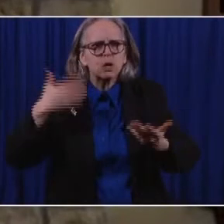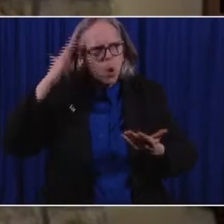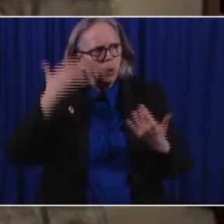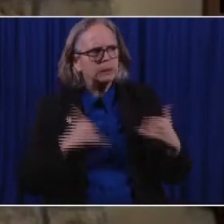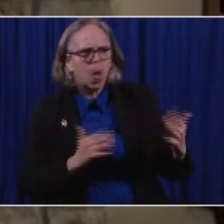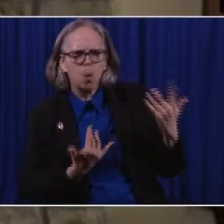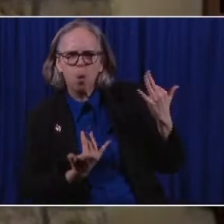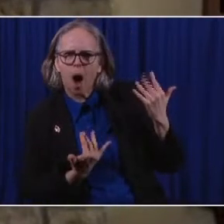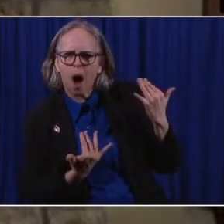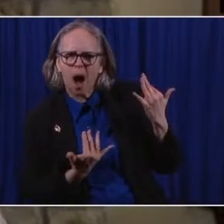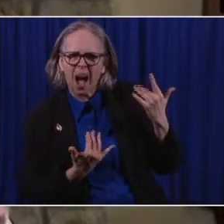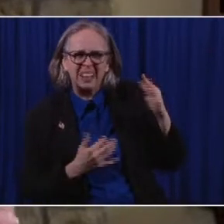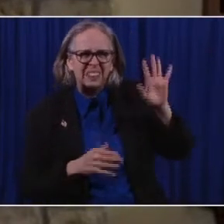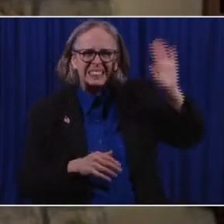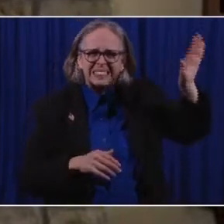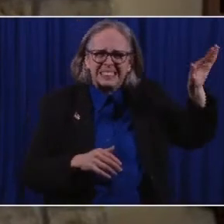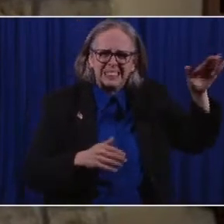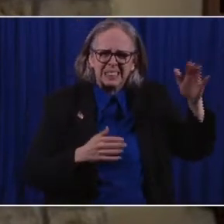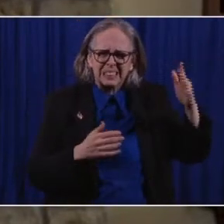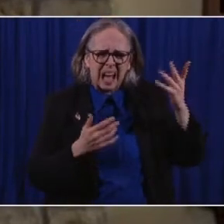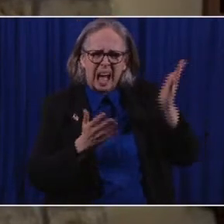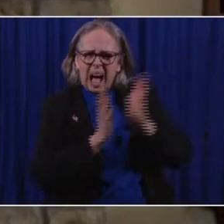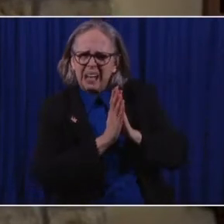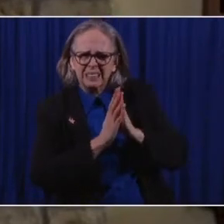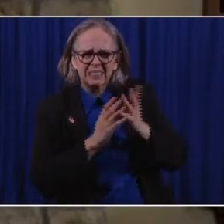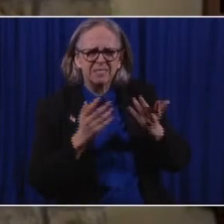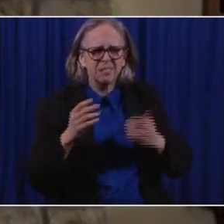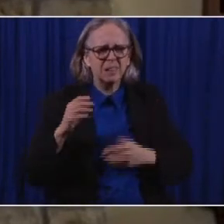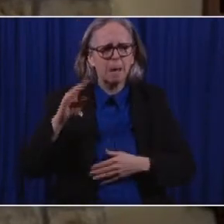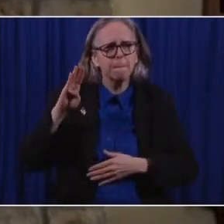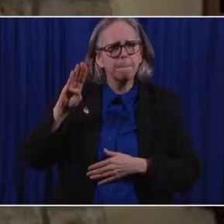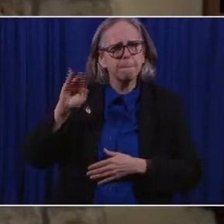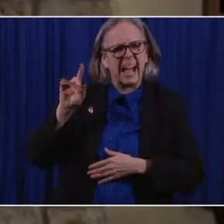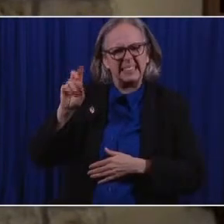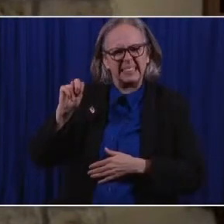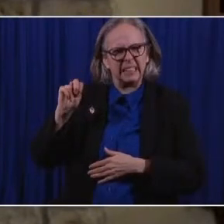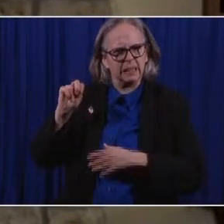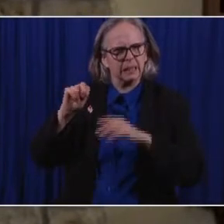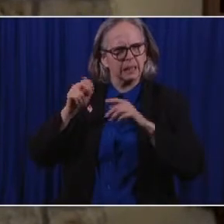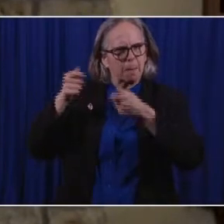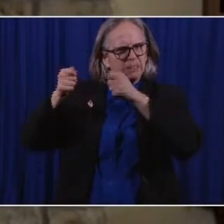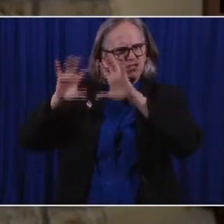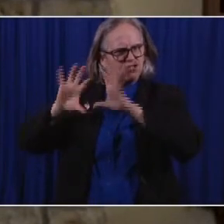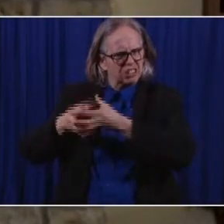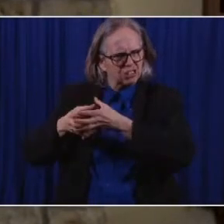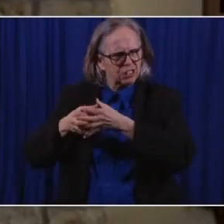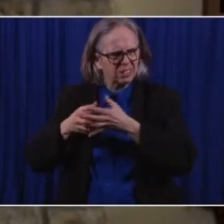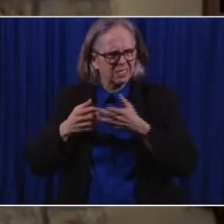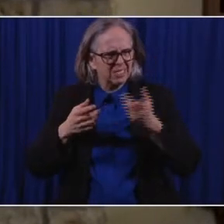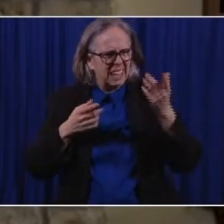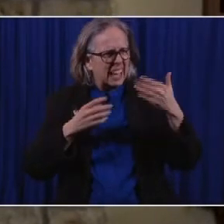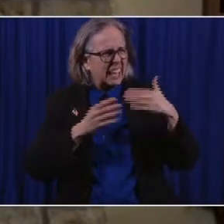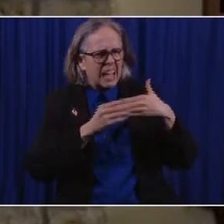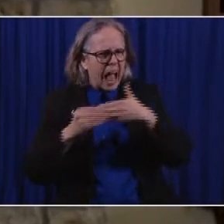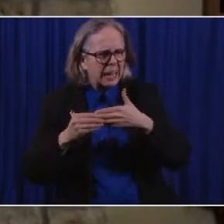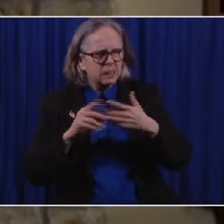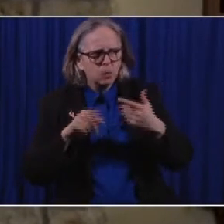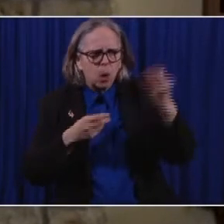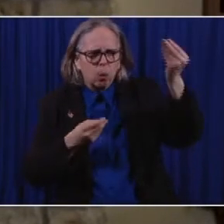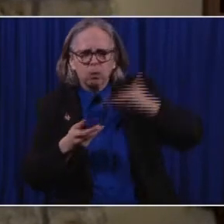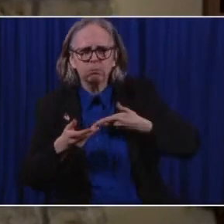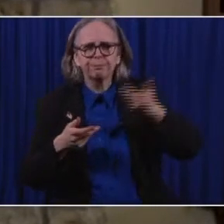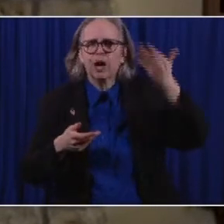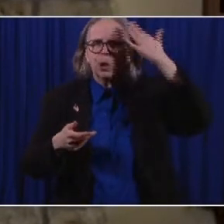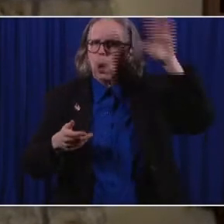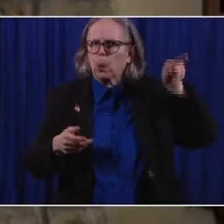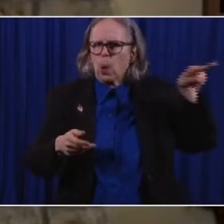asking incoming Biden administration, when they think that will occur. We don't not know that. So as soon as we know that, we'll